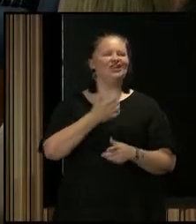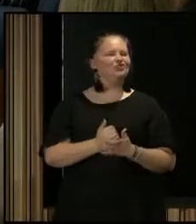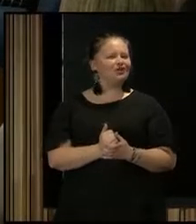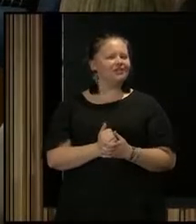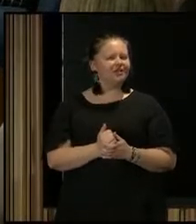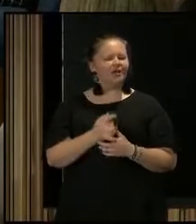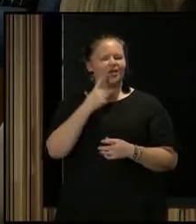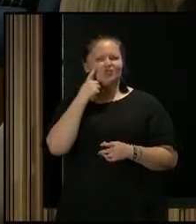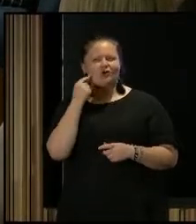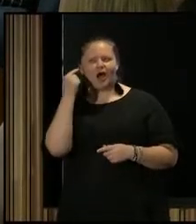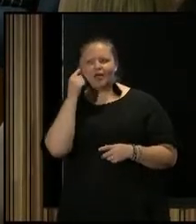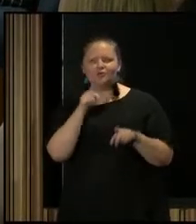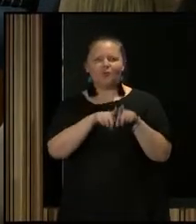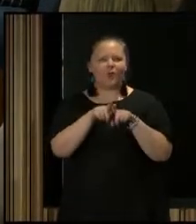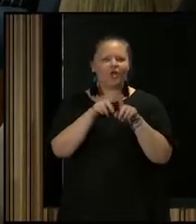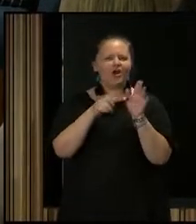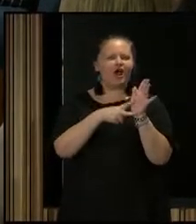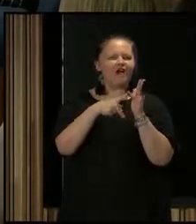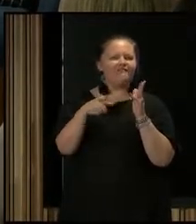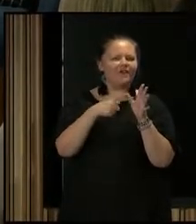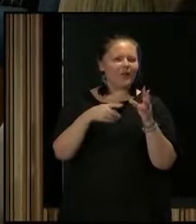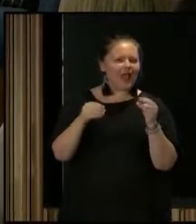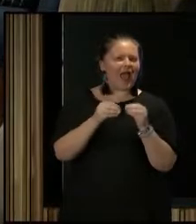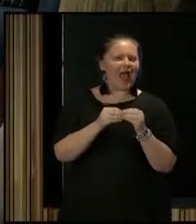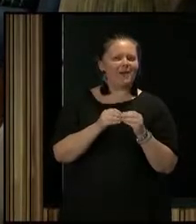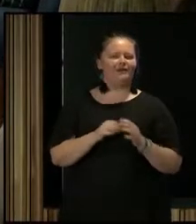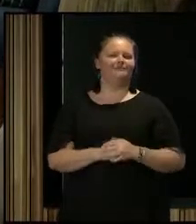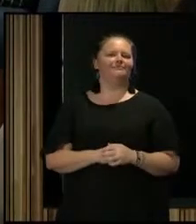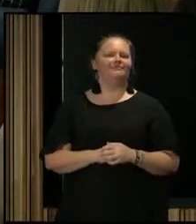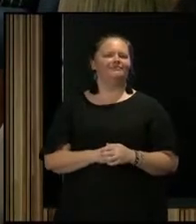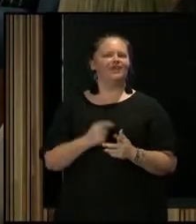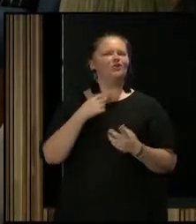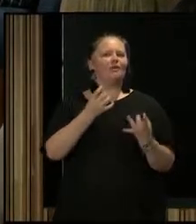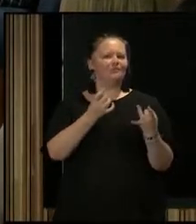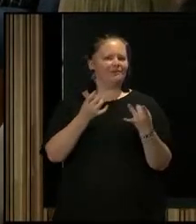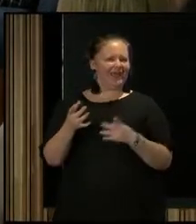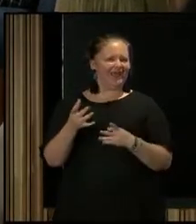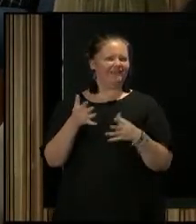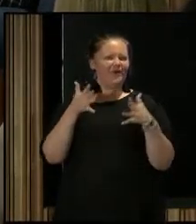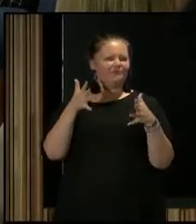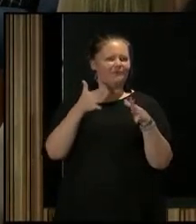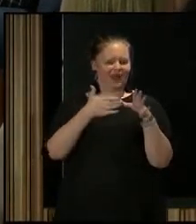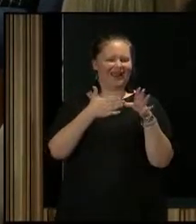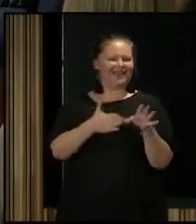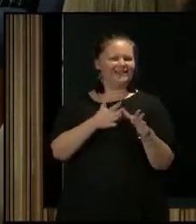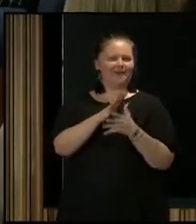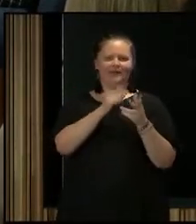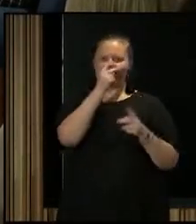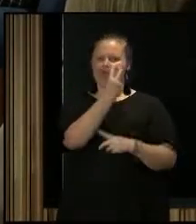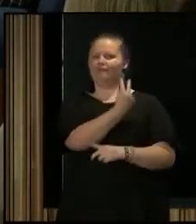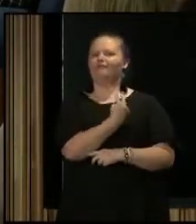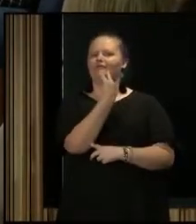parts of vocabulary that she's still trying to pick up. So I'm kind of prepared for a strange answer here and there just so that she can